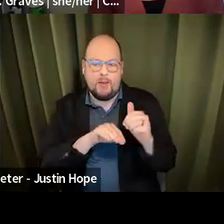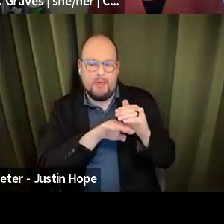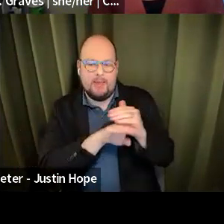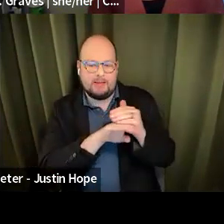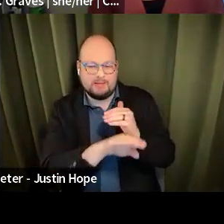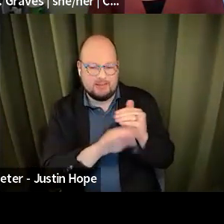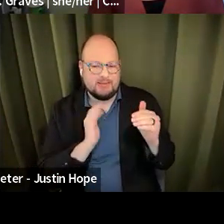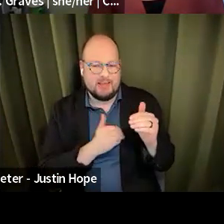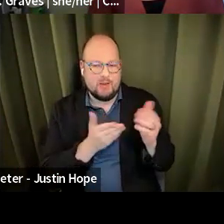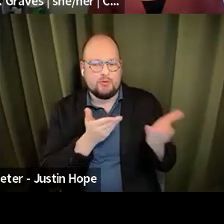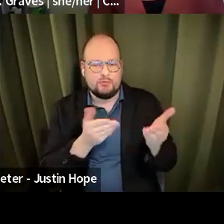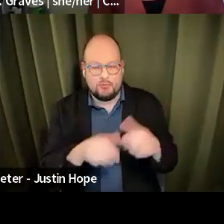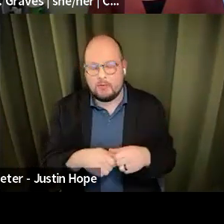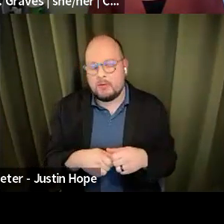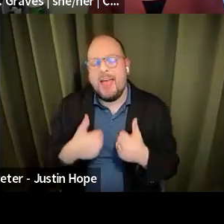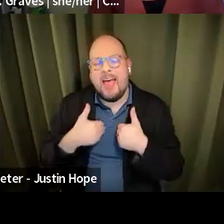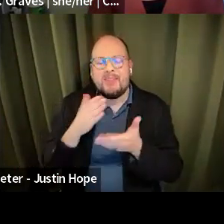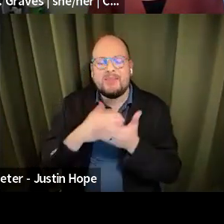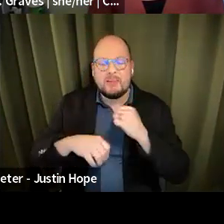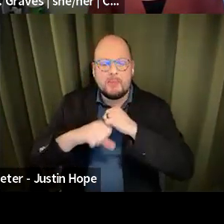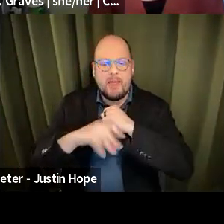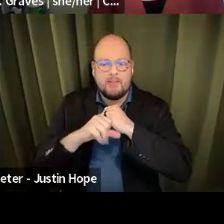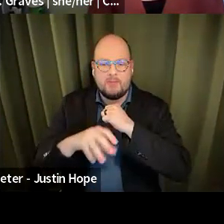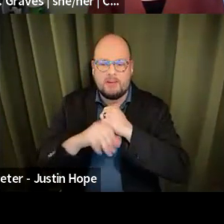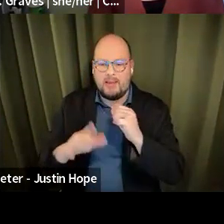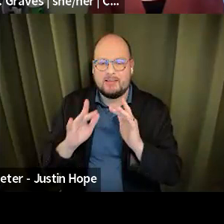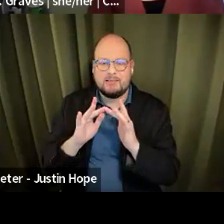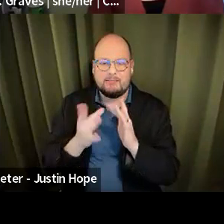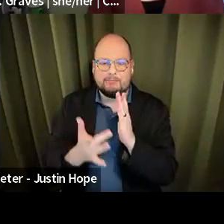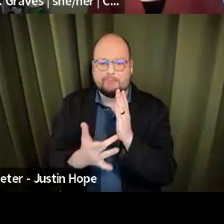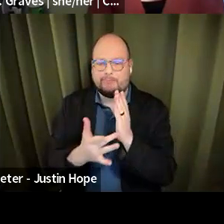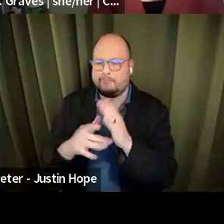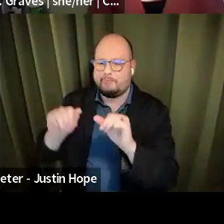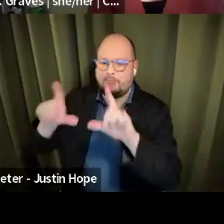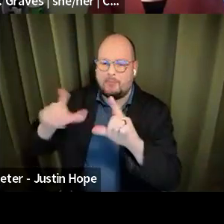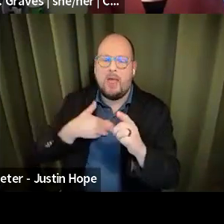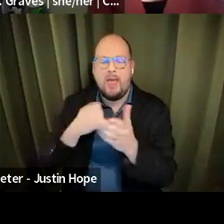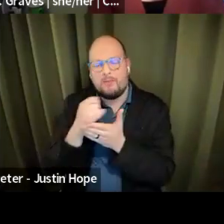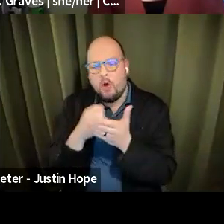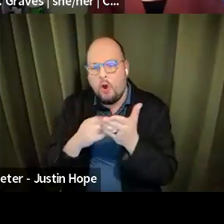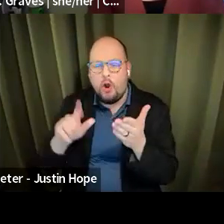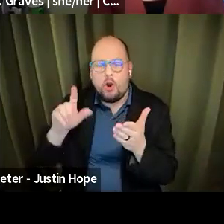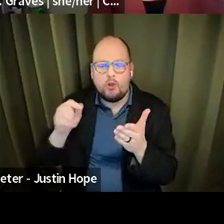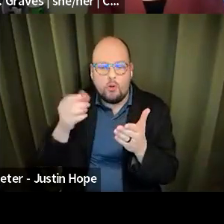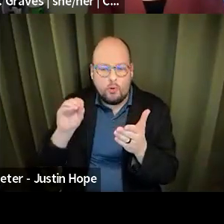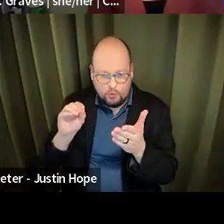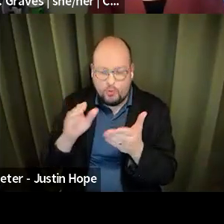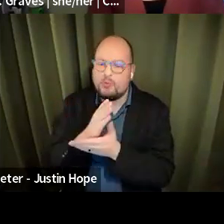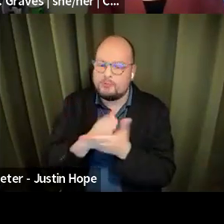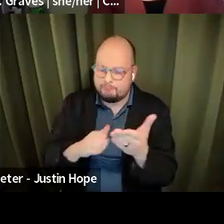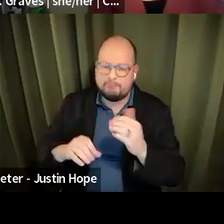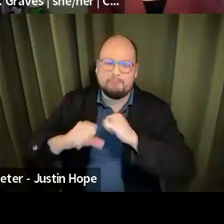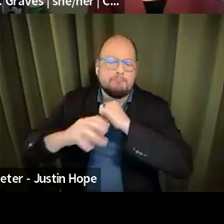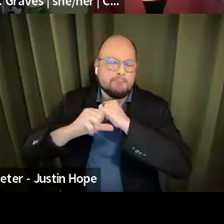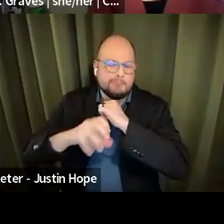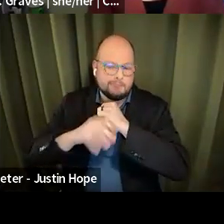hospital, and they're just little screens where our marketing department will create some artwork and design with our logo on it. And those are great reminders. They also help